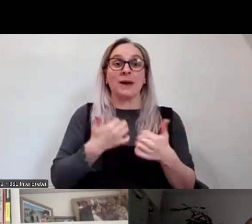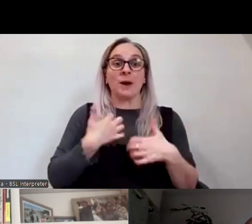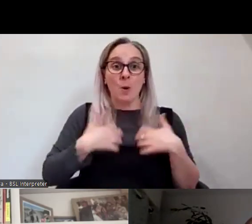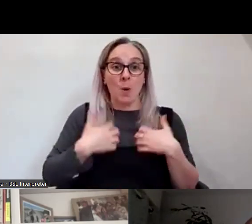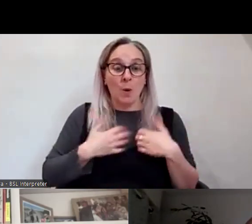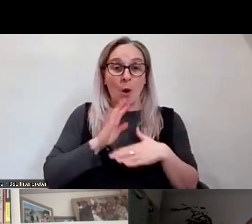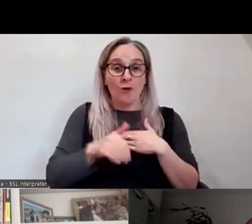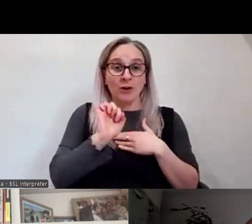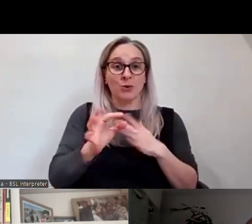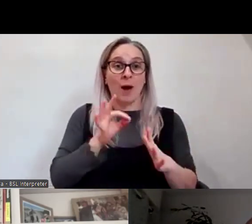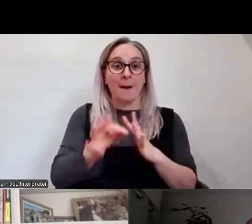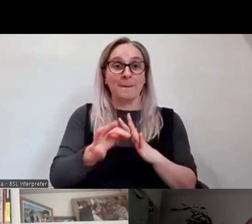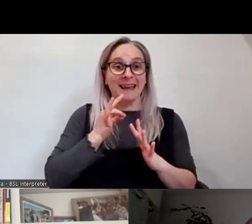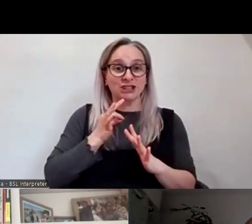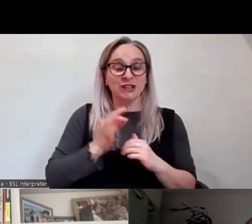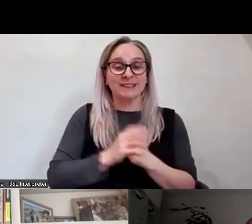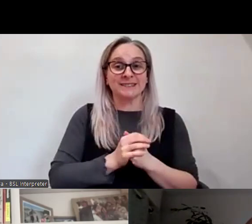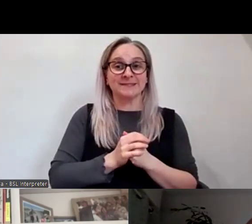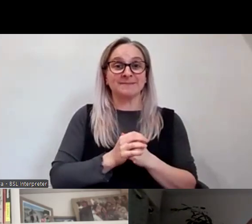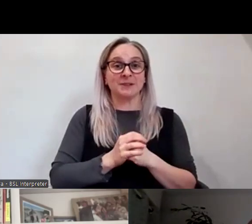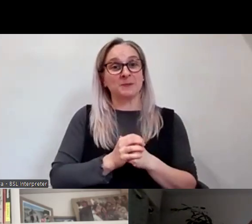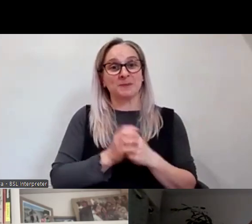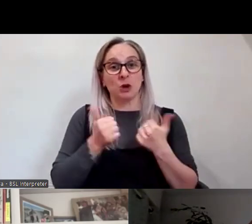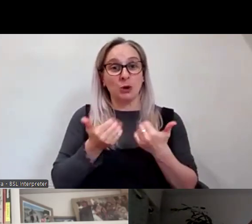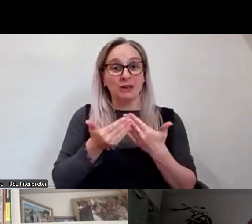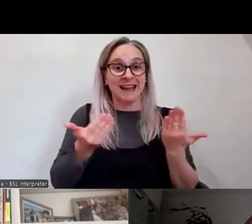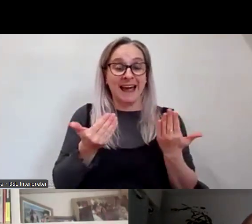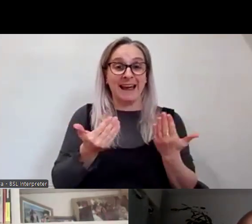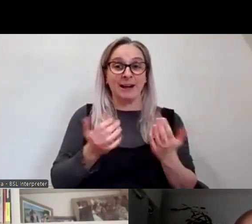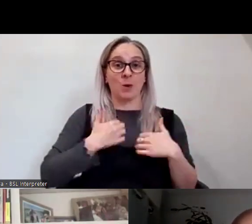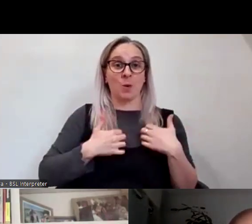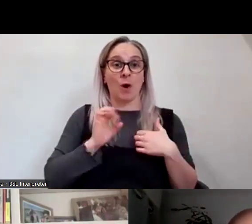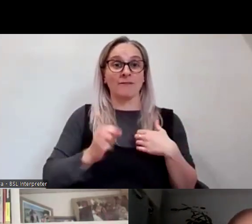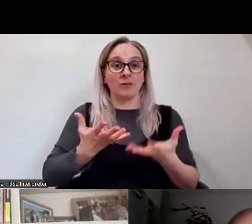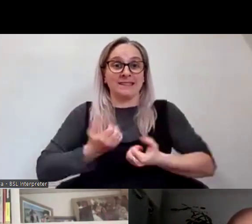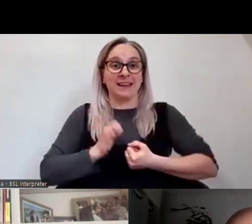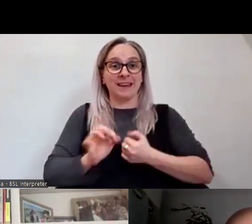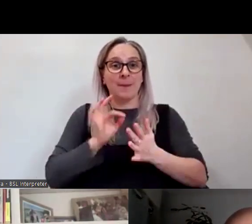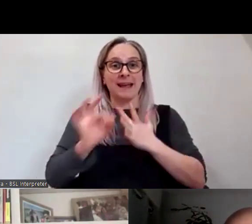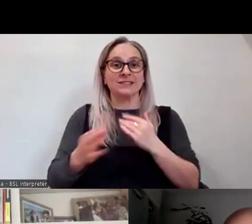of your day. And yeah, look forward to receiving your application. Thanks ever so much.